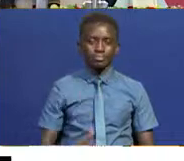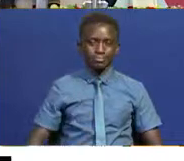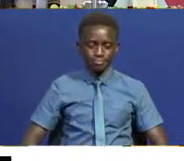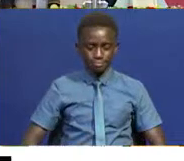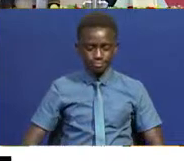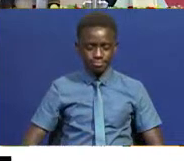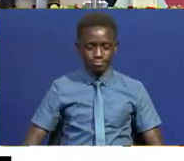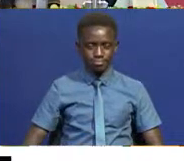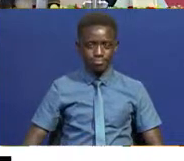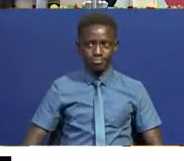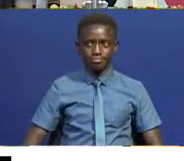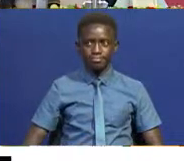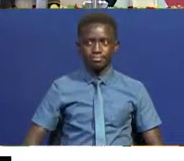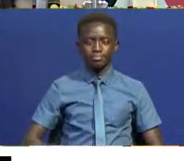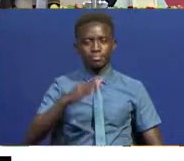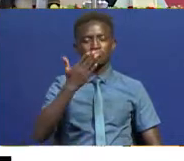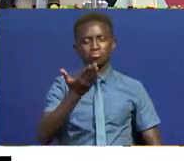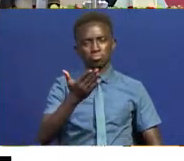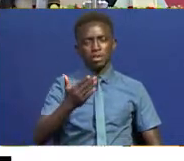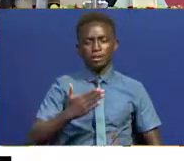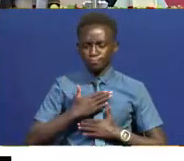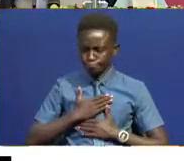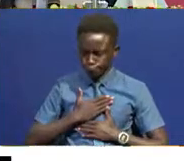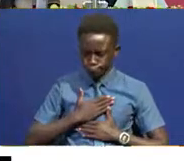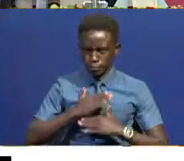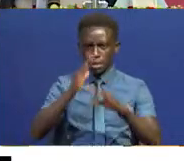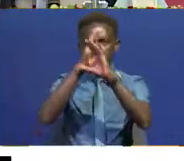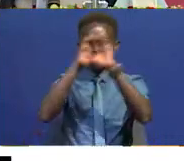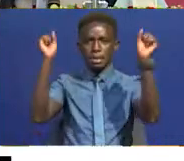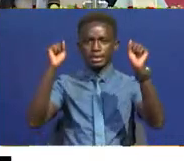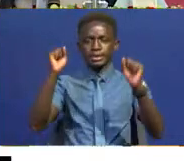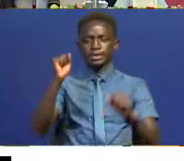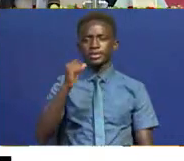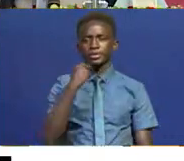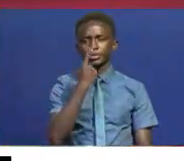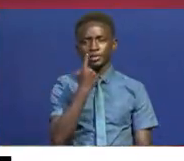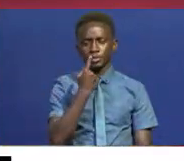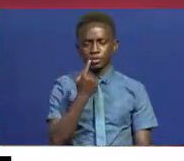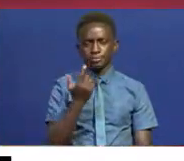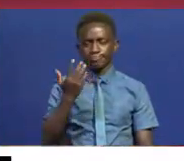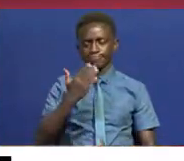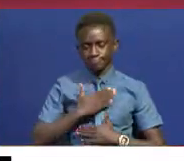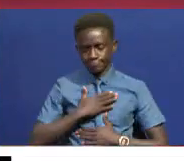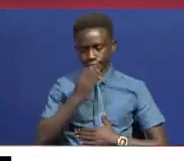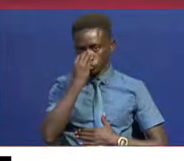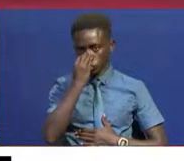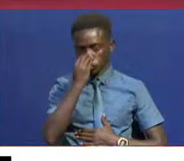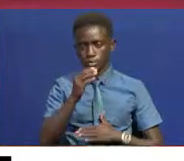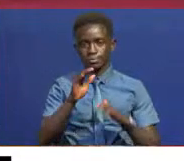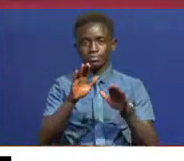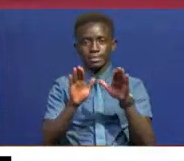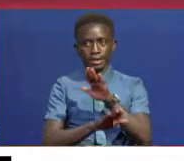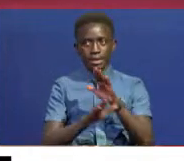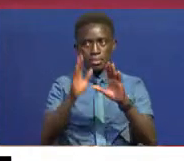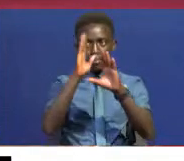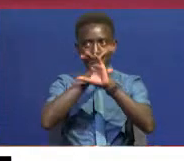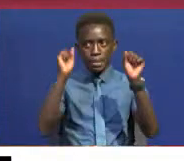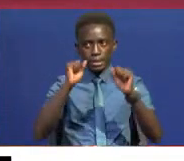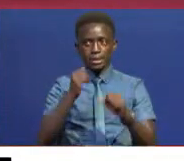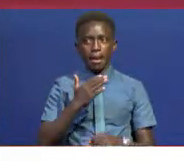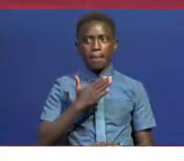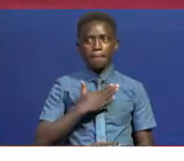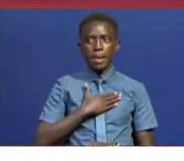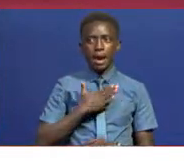Thank you. Your Excellency, the President, Dr. William Samoei Ruto, Your Excellency, the Deputy President, my colleagues in